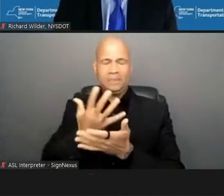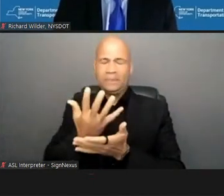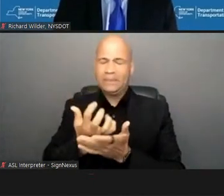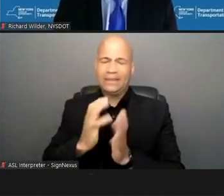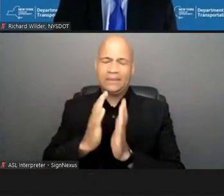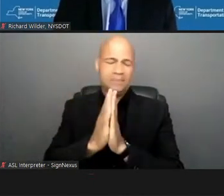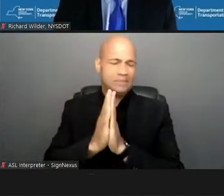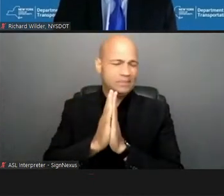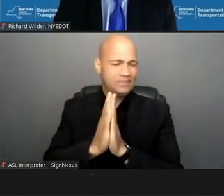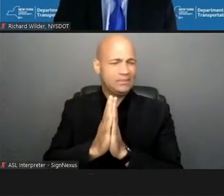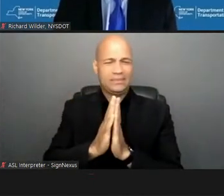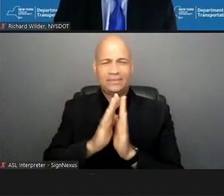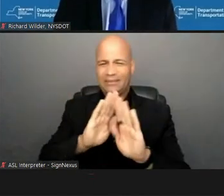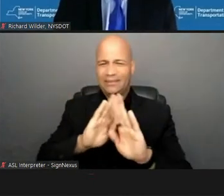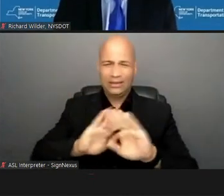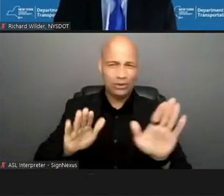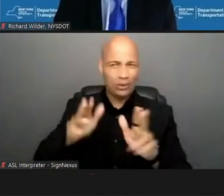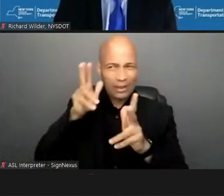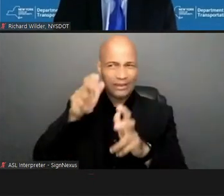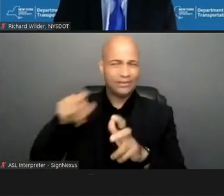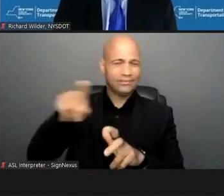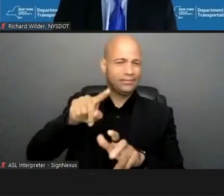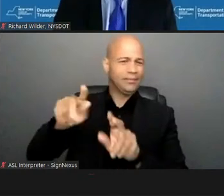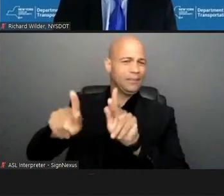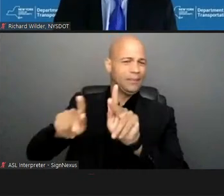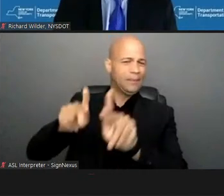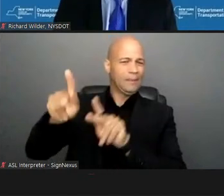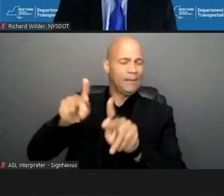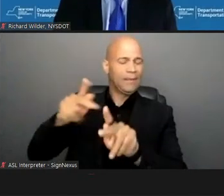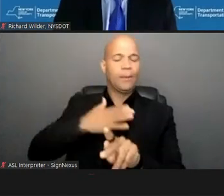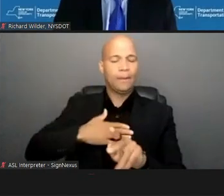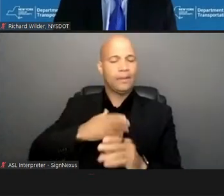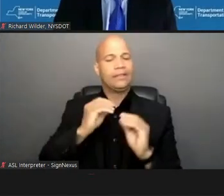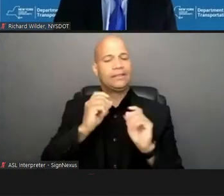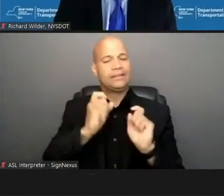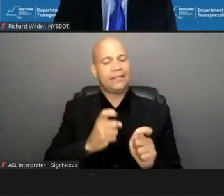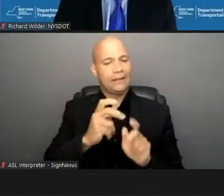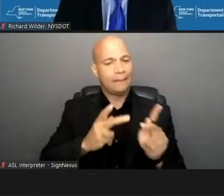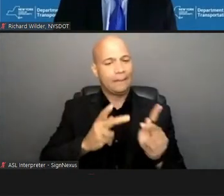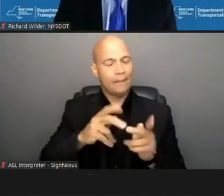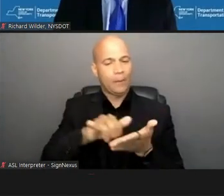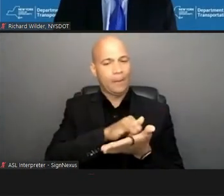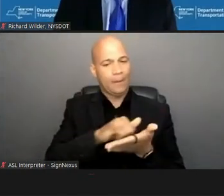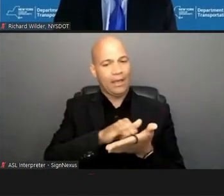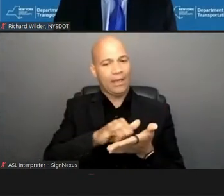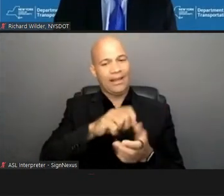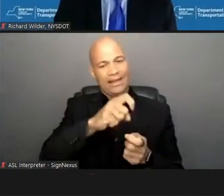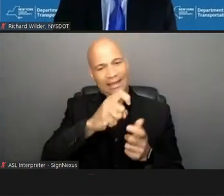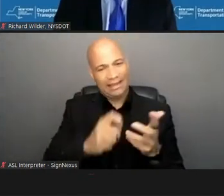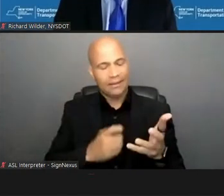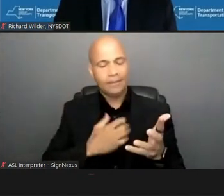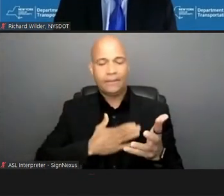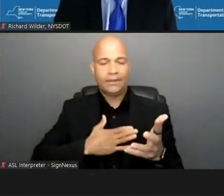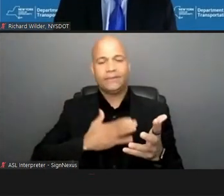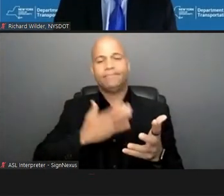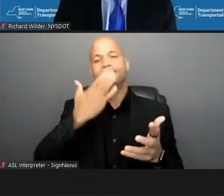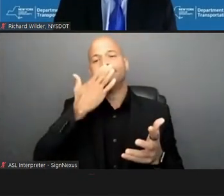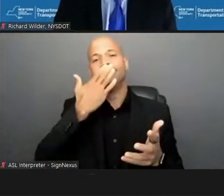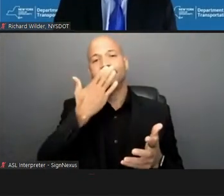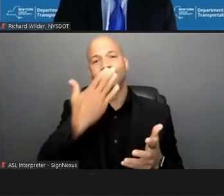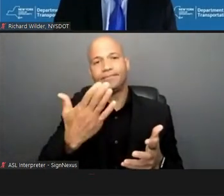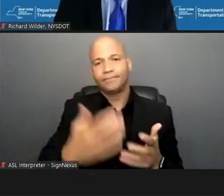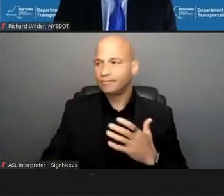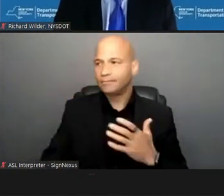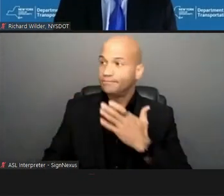to these people please give the people of Manhattan what they need thank you thank